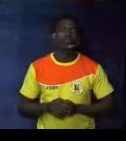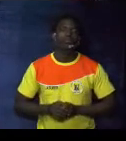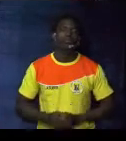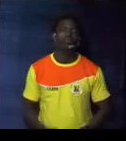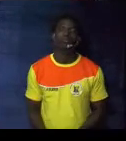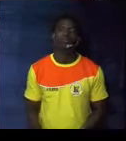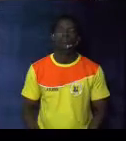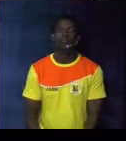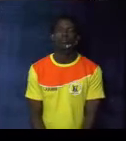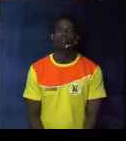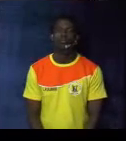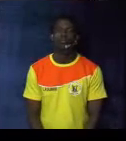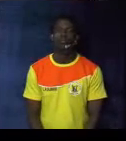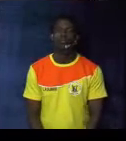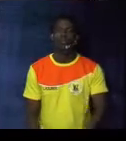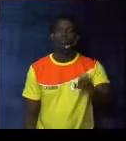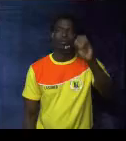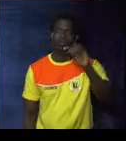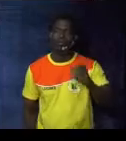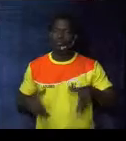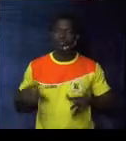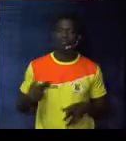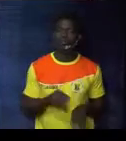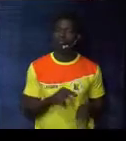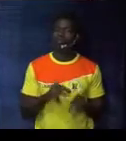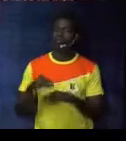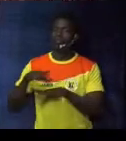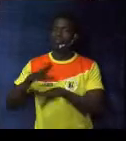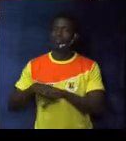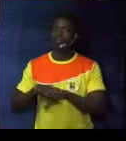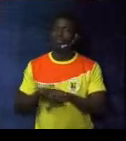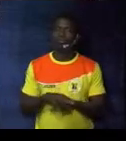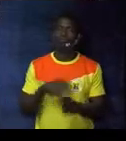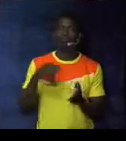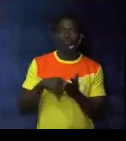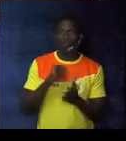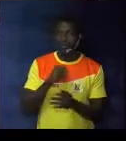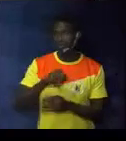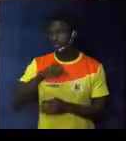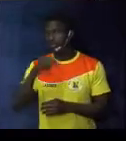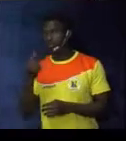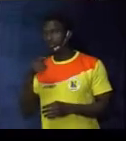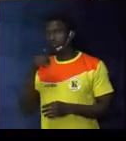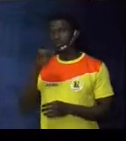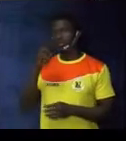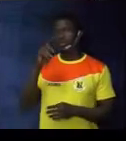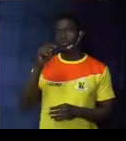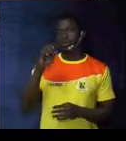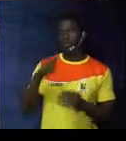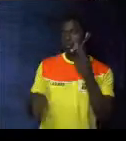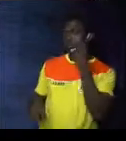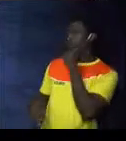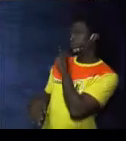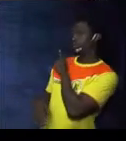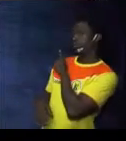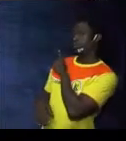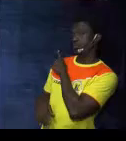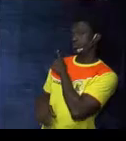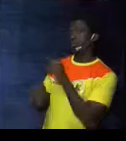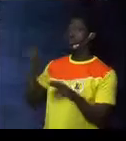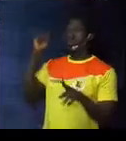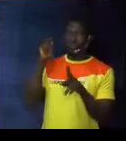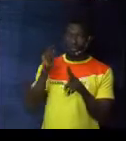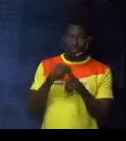1 diameter, as the case may be. So, let's move on. Now, this is also a diameter, okay? As long